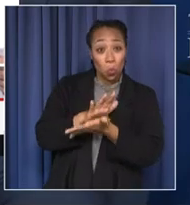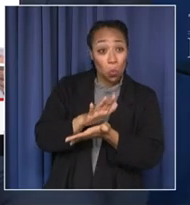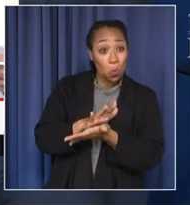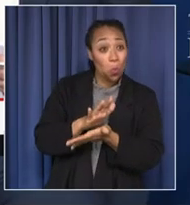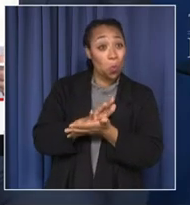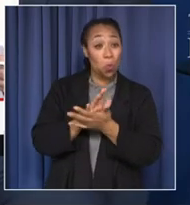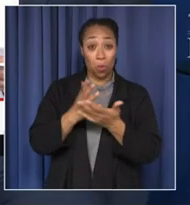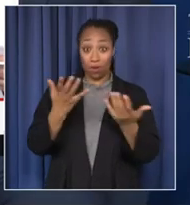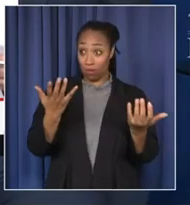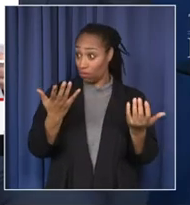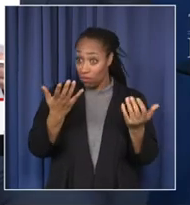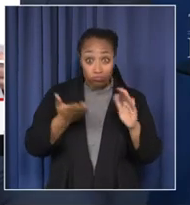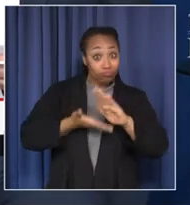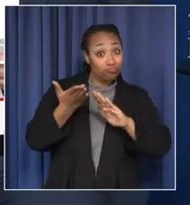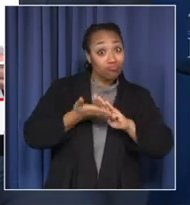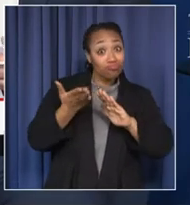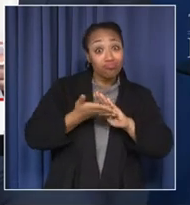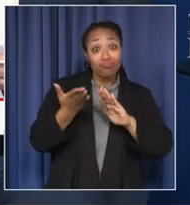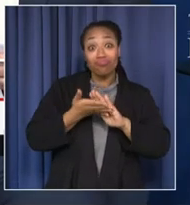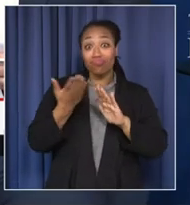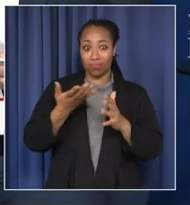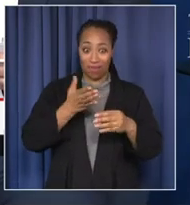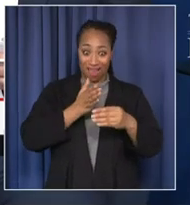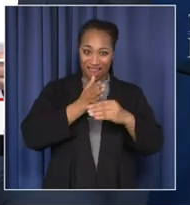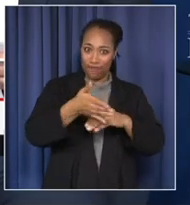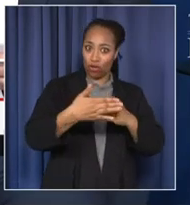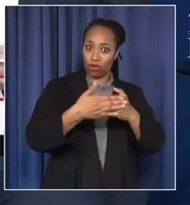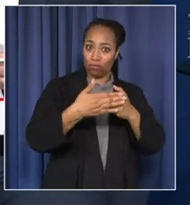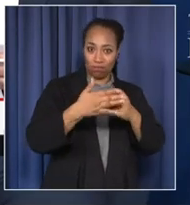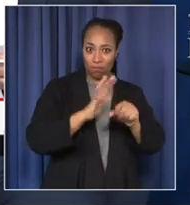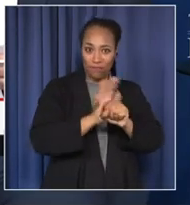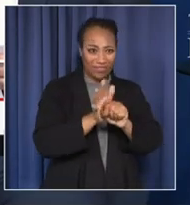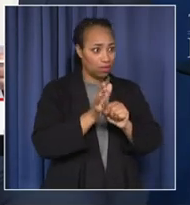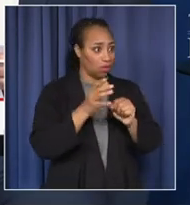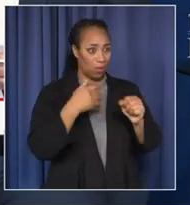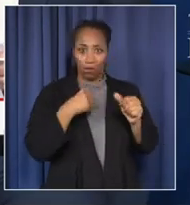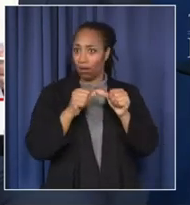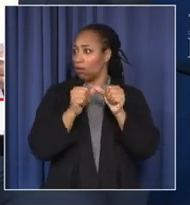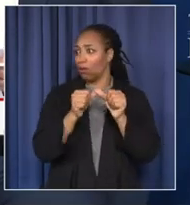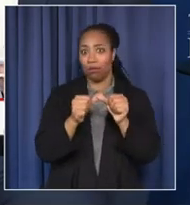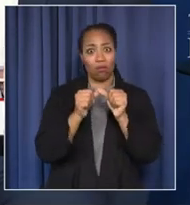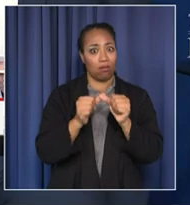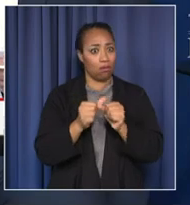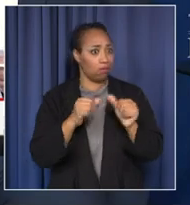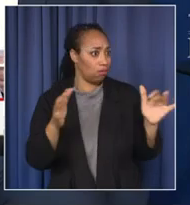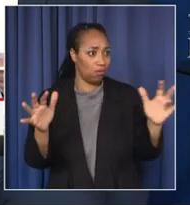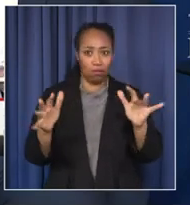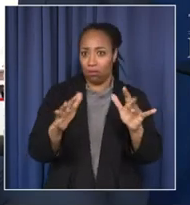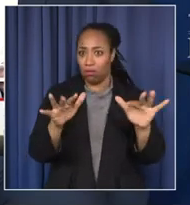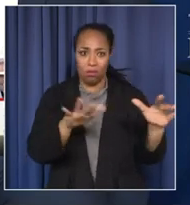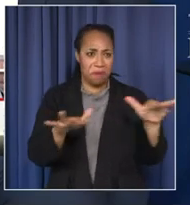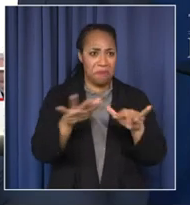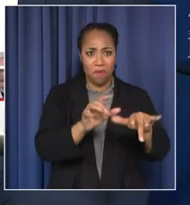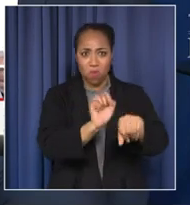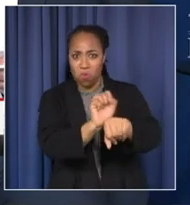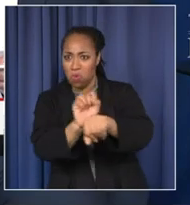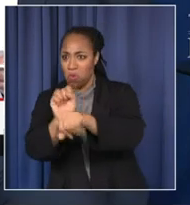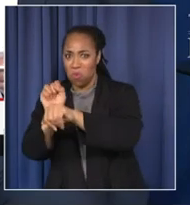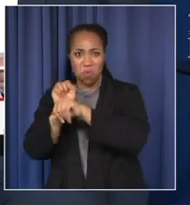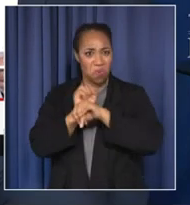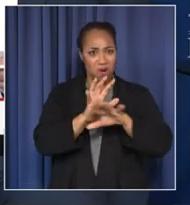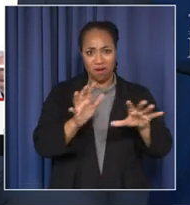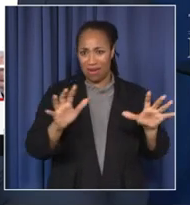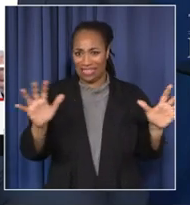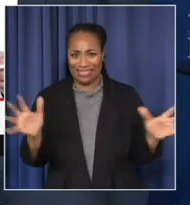so it is important that we continue to have this be a city that people choose to live,